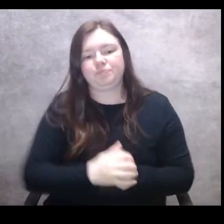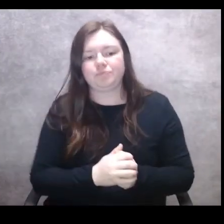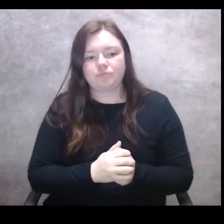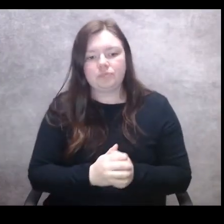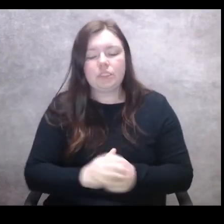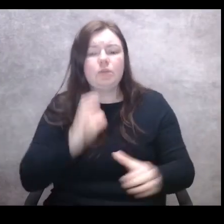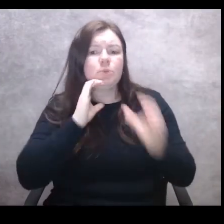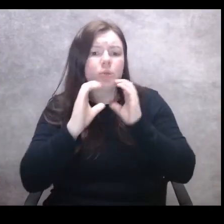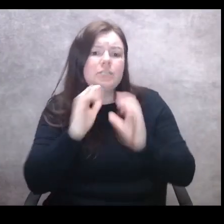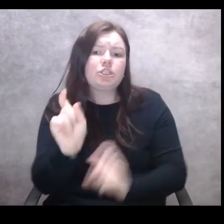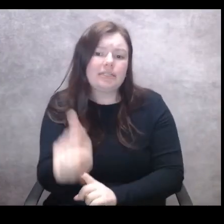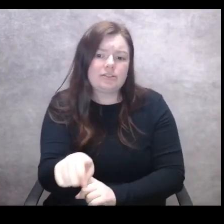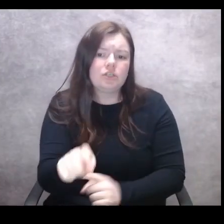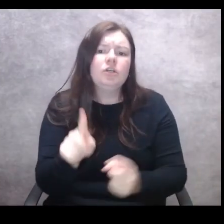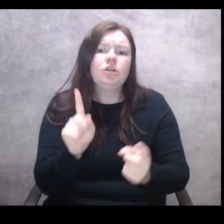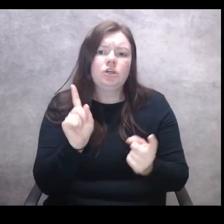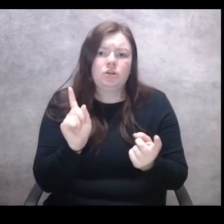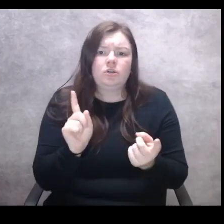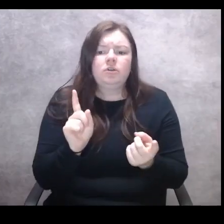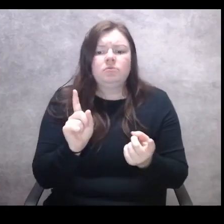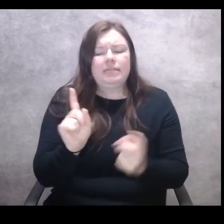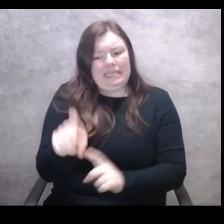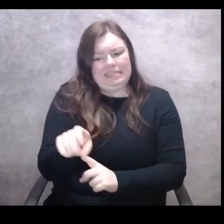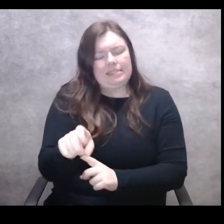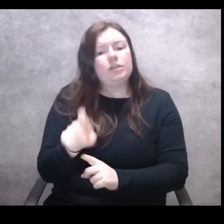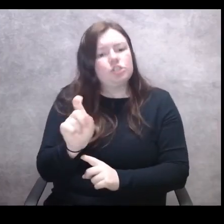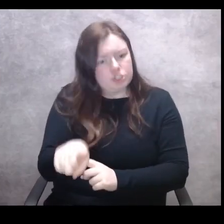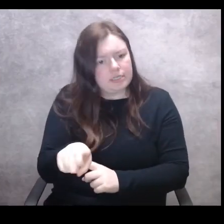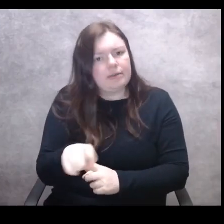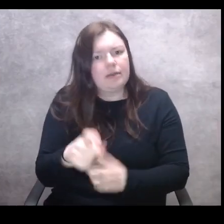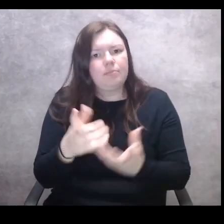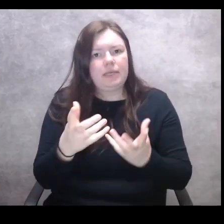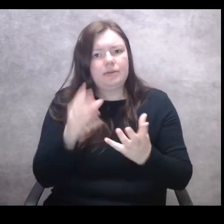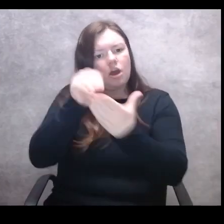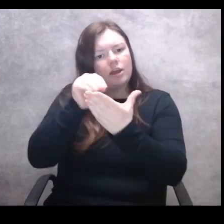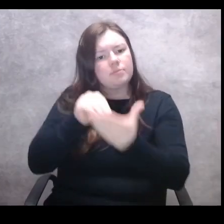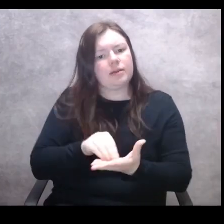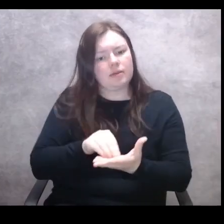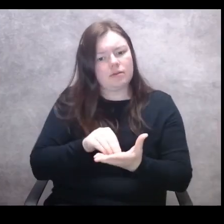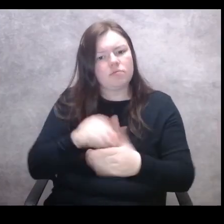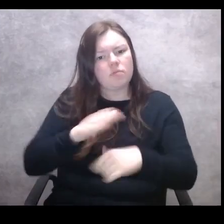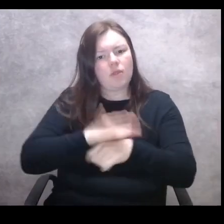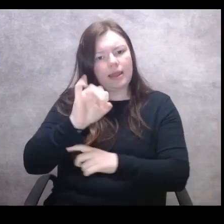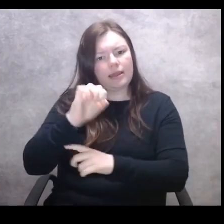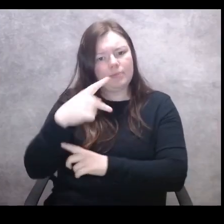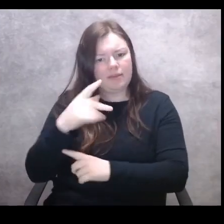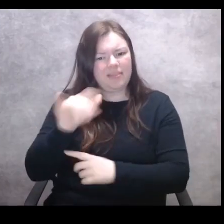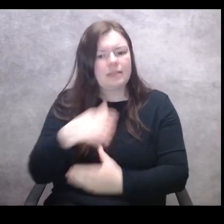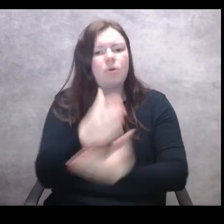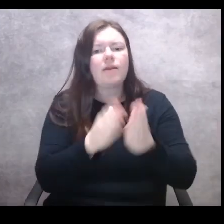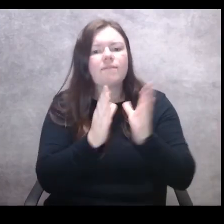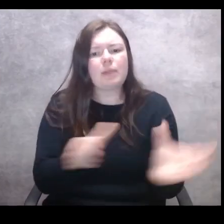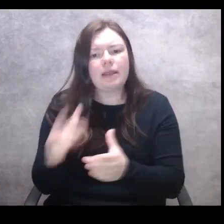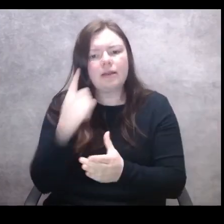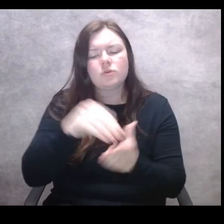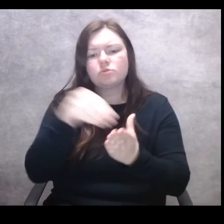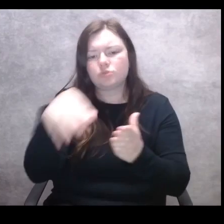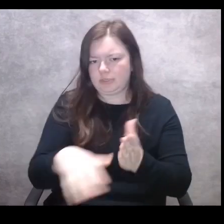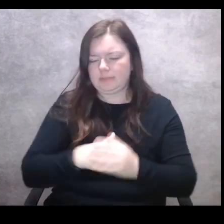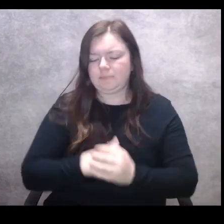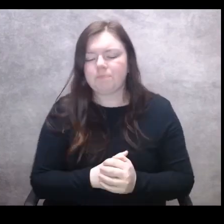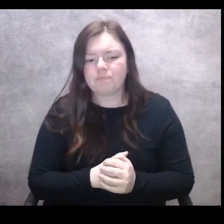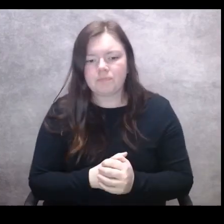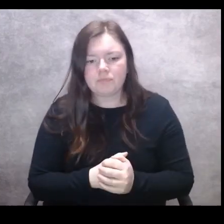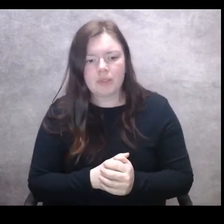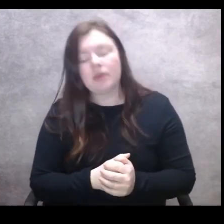socially. Communication needs should be integrated and documented throughout the IEP as a part of planning for the